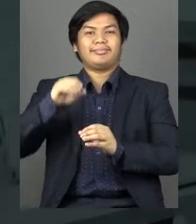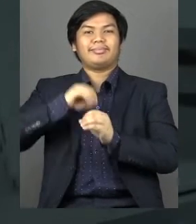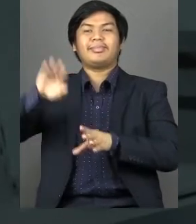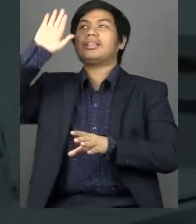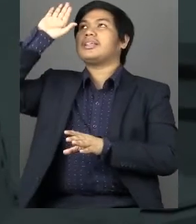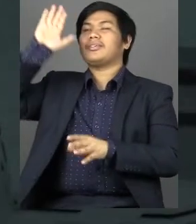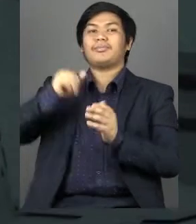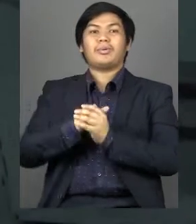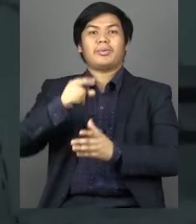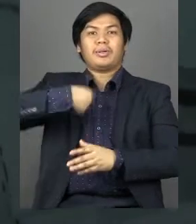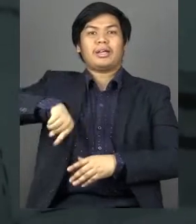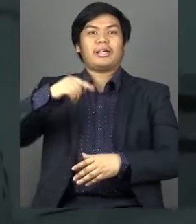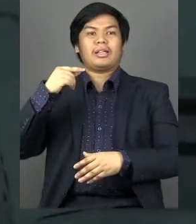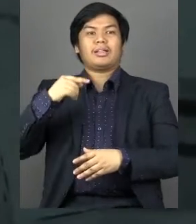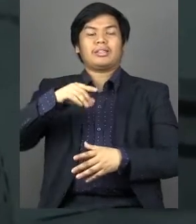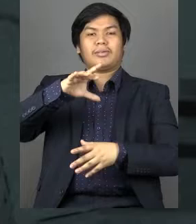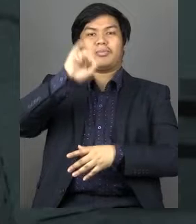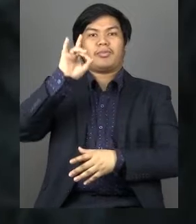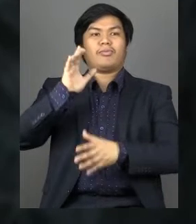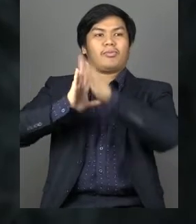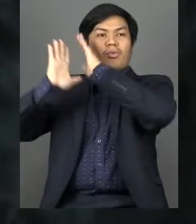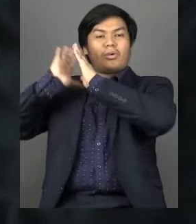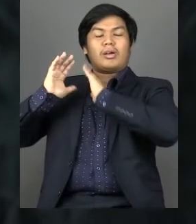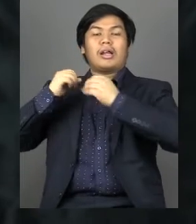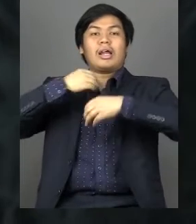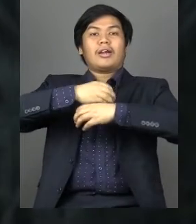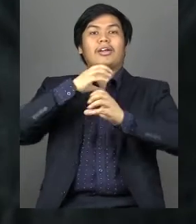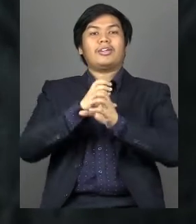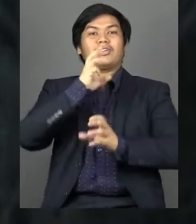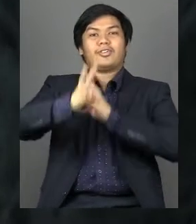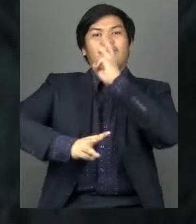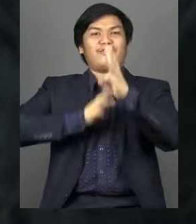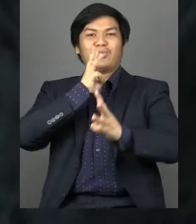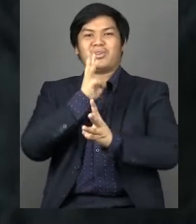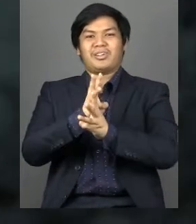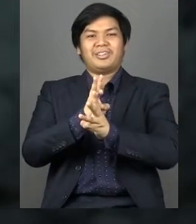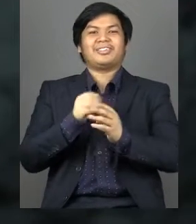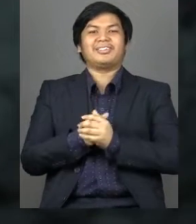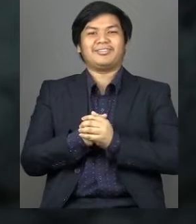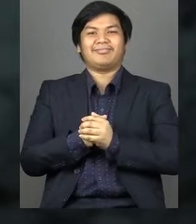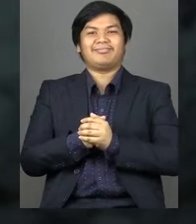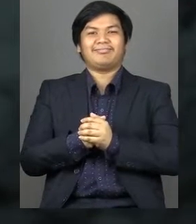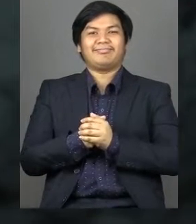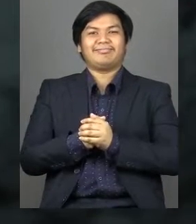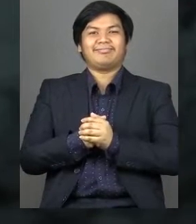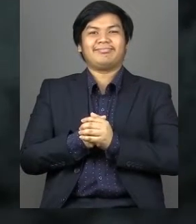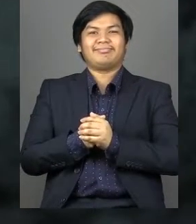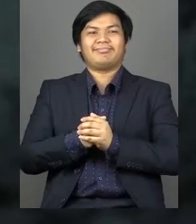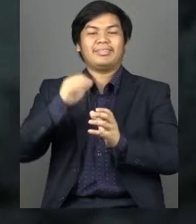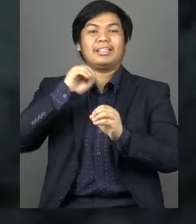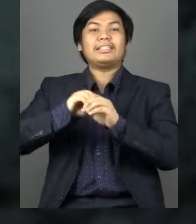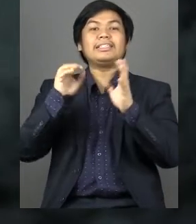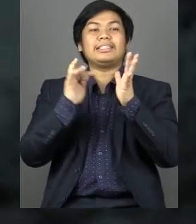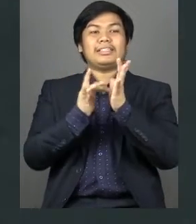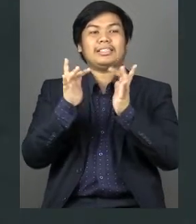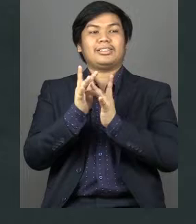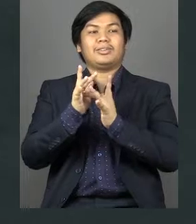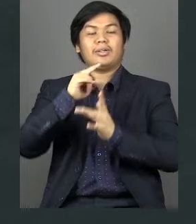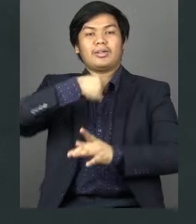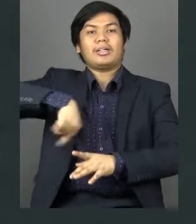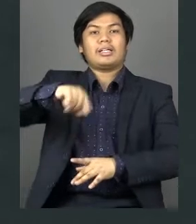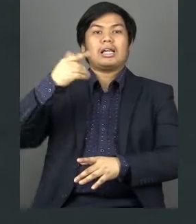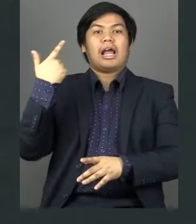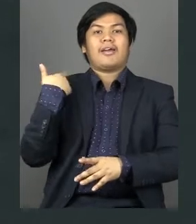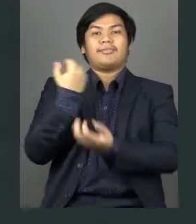In Him, we were chosen before the foundation of the world. In Him, we